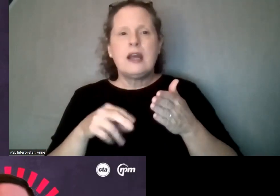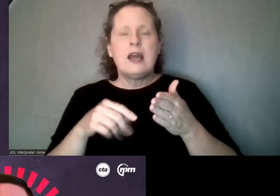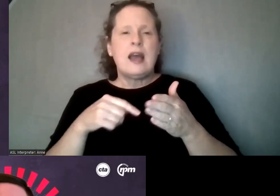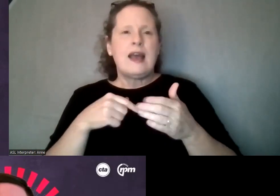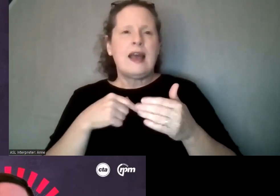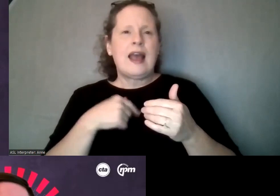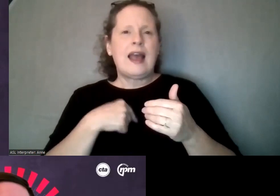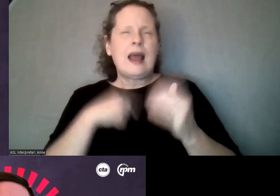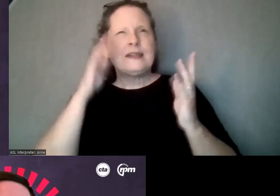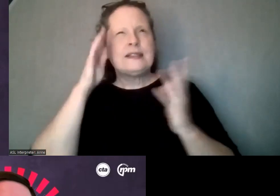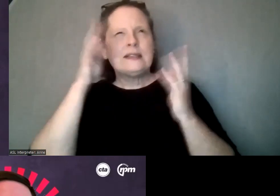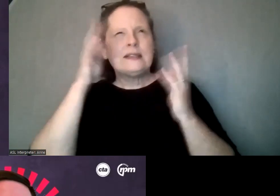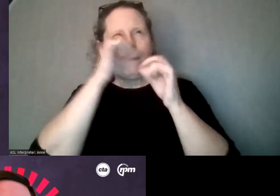flowers,